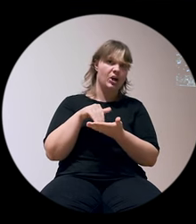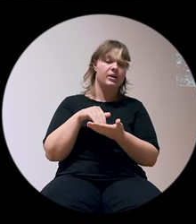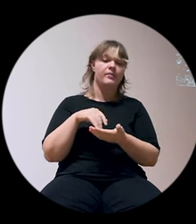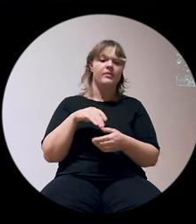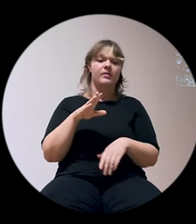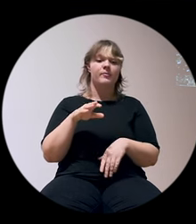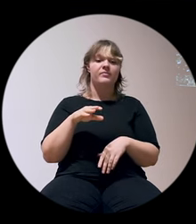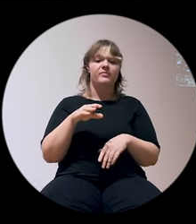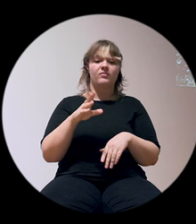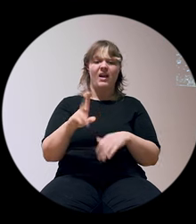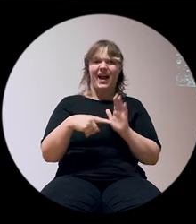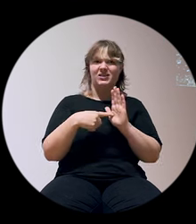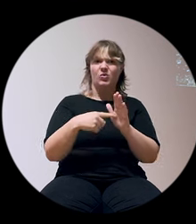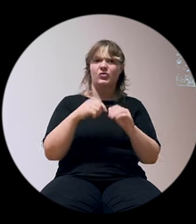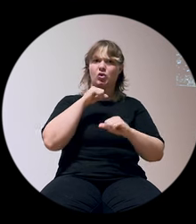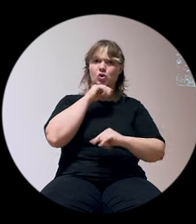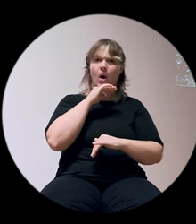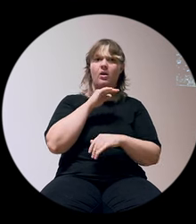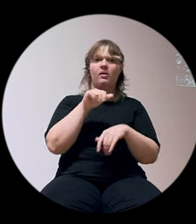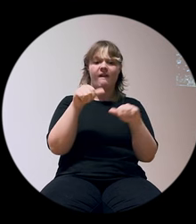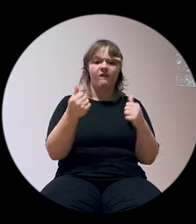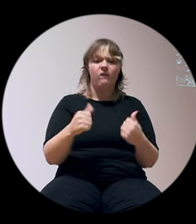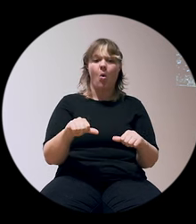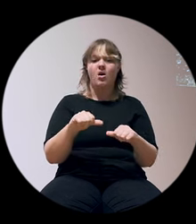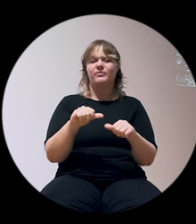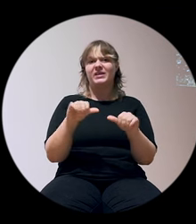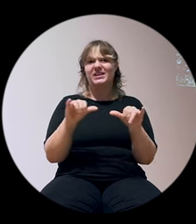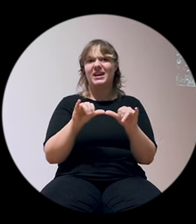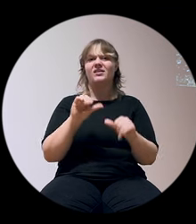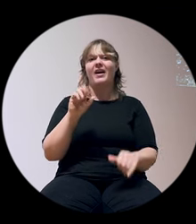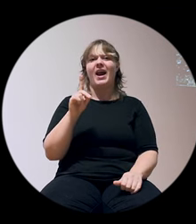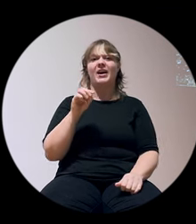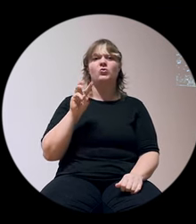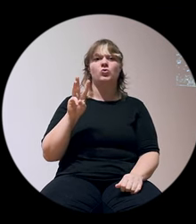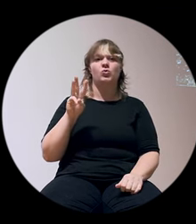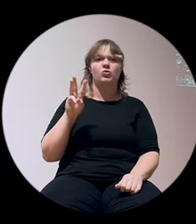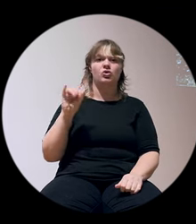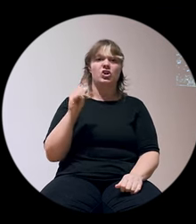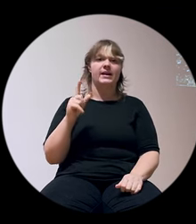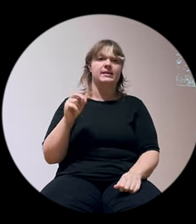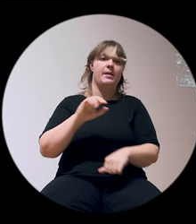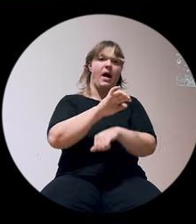Exposed the soil and the form and size and shape of the shadow of the Andrew Jackson Monument at Lafayette Square in Washington, D.C.